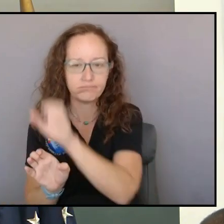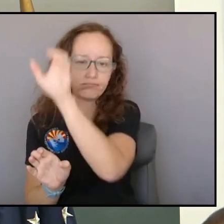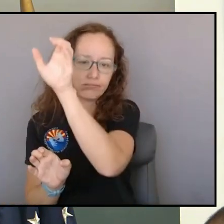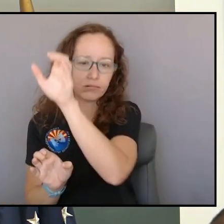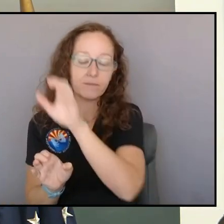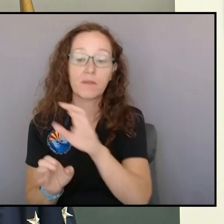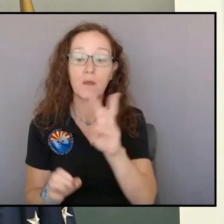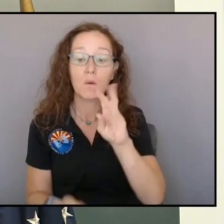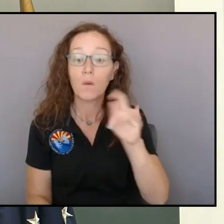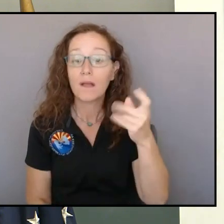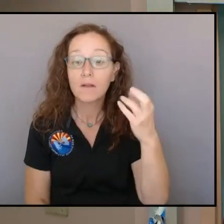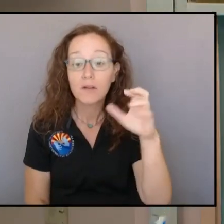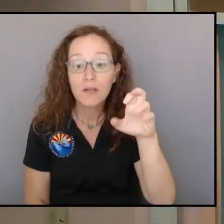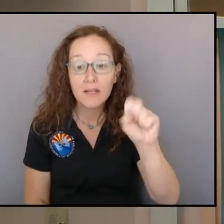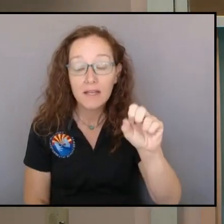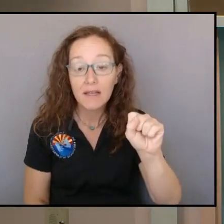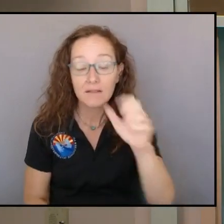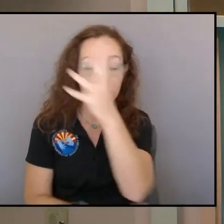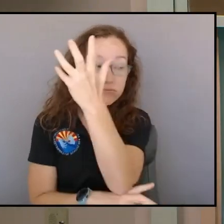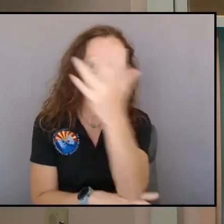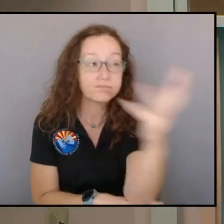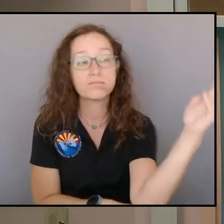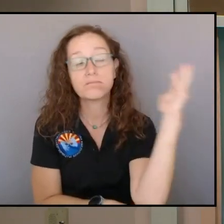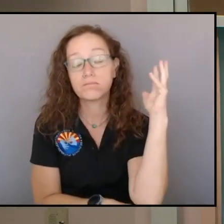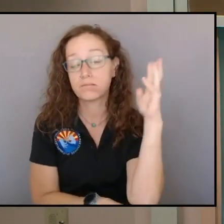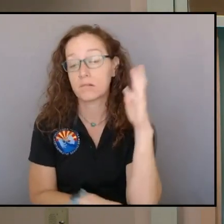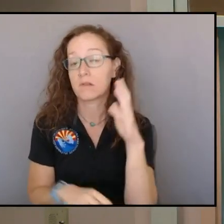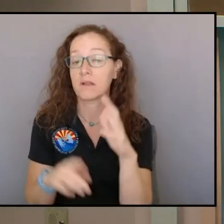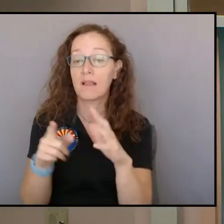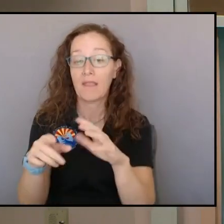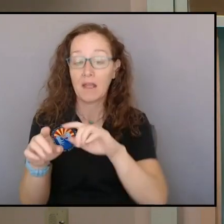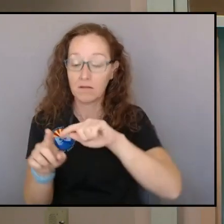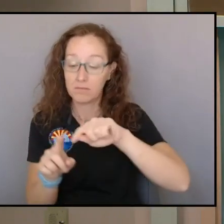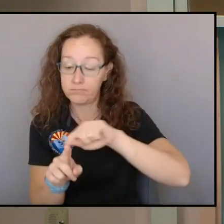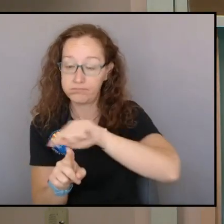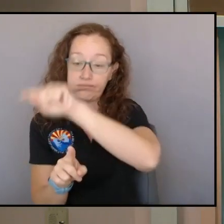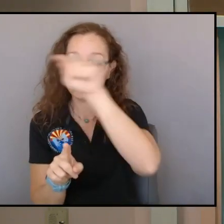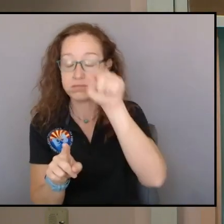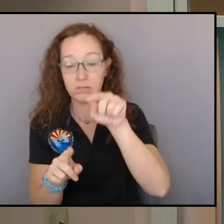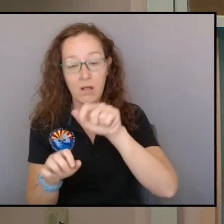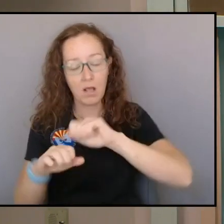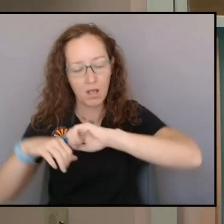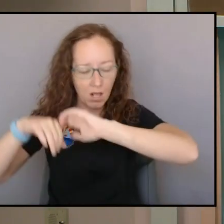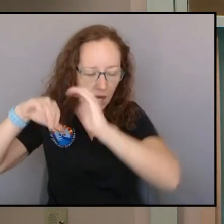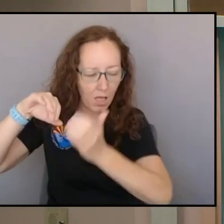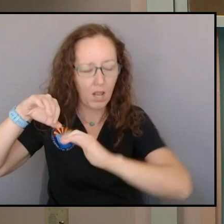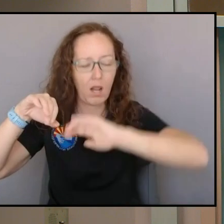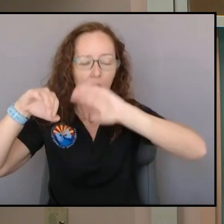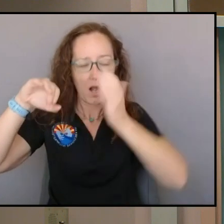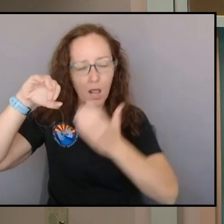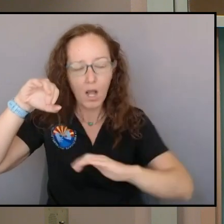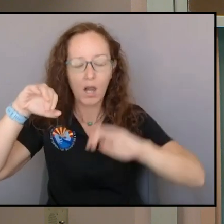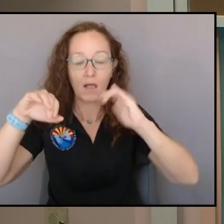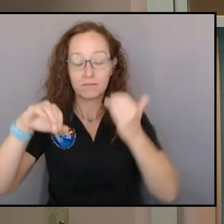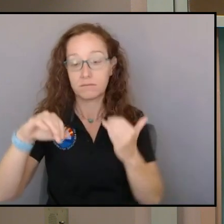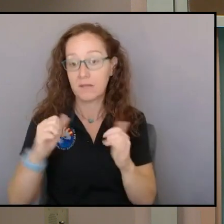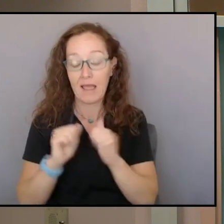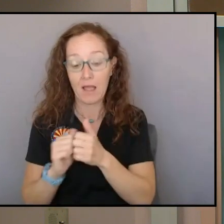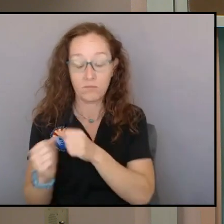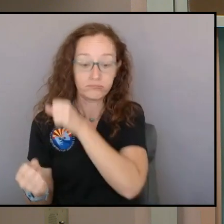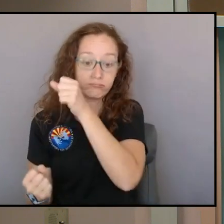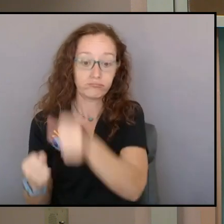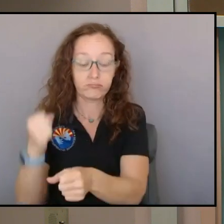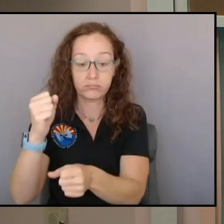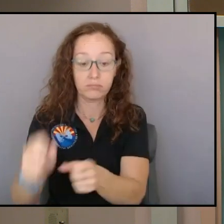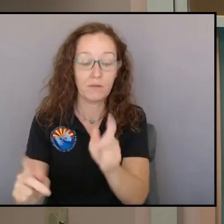this footprint sits, very rugged. So for us, and we'd have to actually helicopter crews in because it's so, you